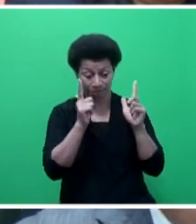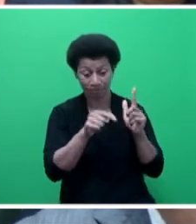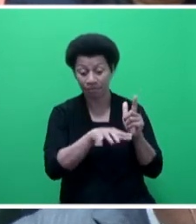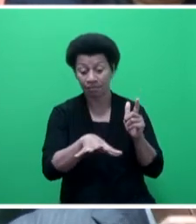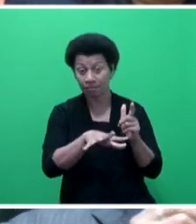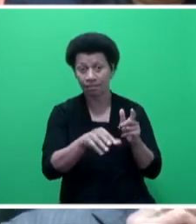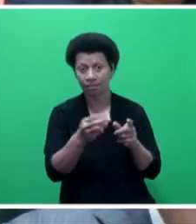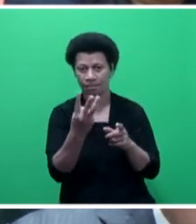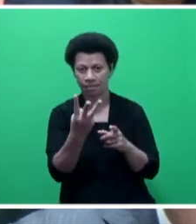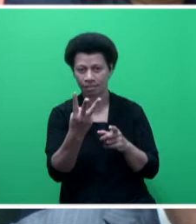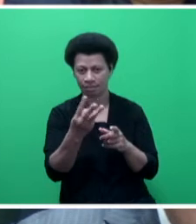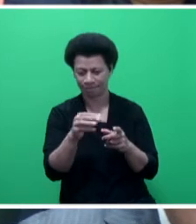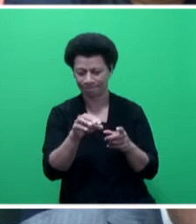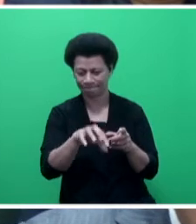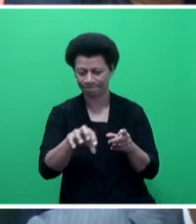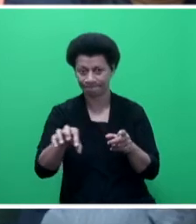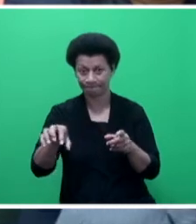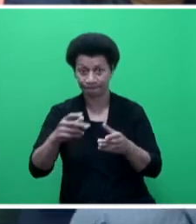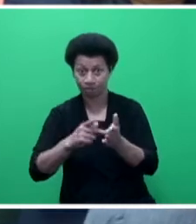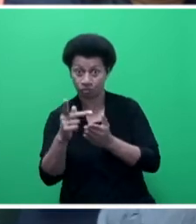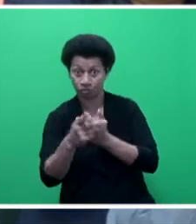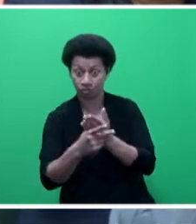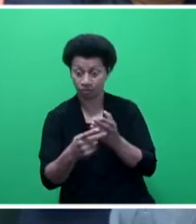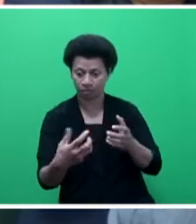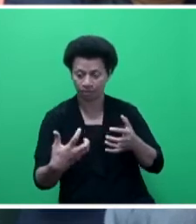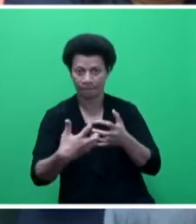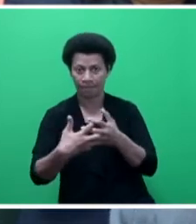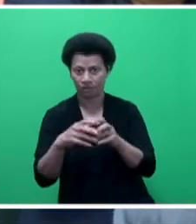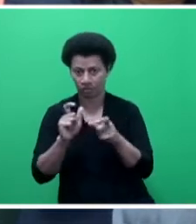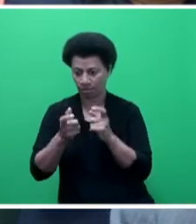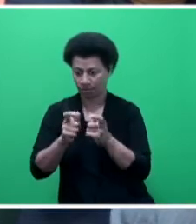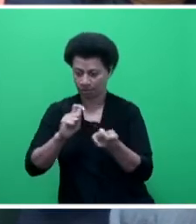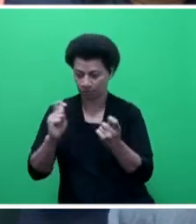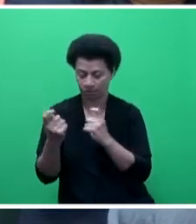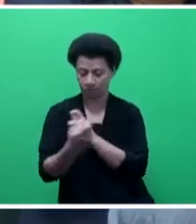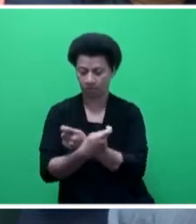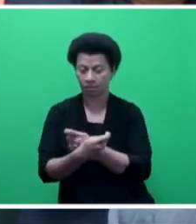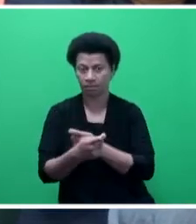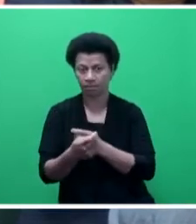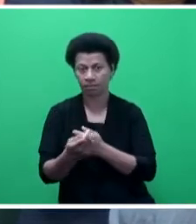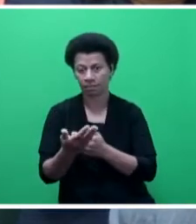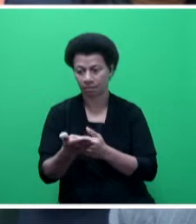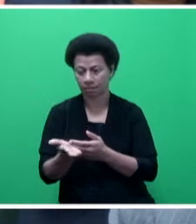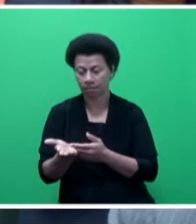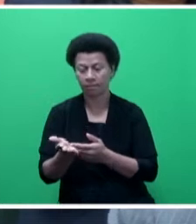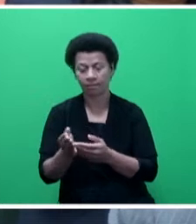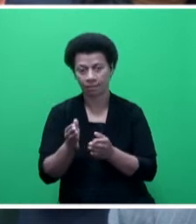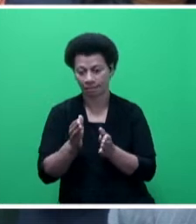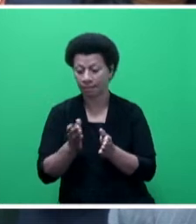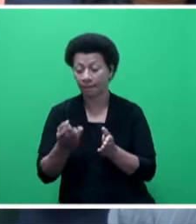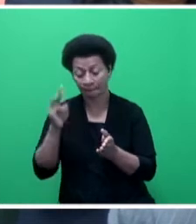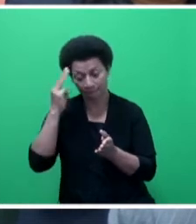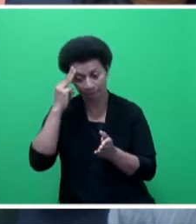collaborative seed projects aligned to climate change mitigation were put in place, Mr. Speaker, sir. In mental